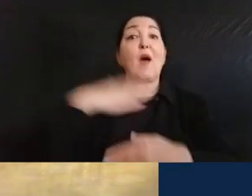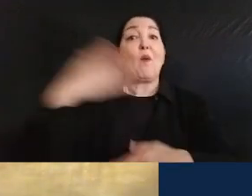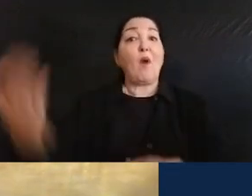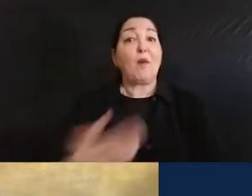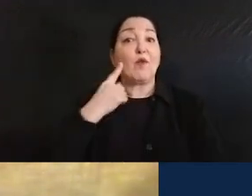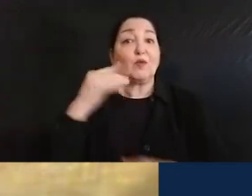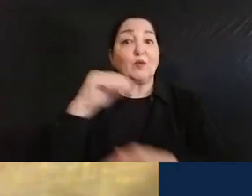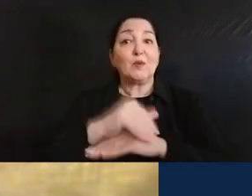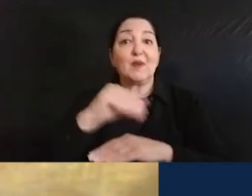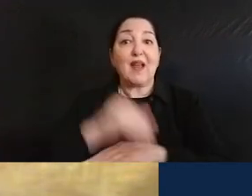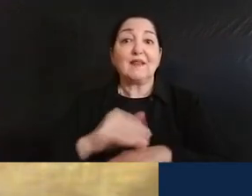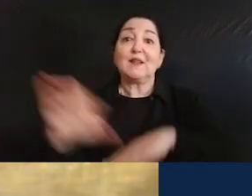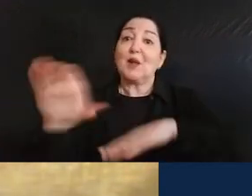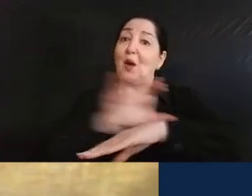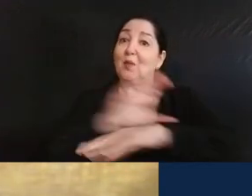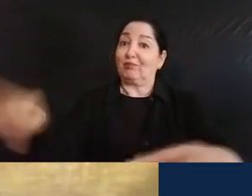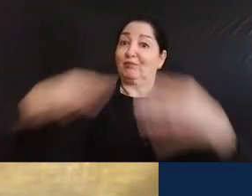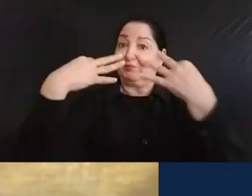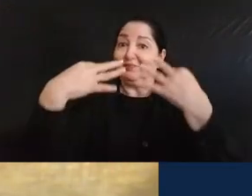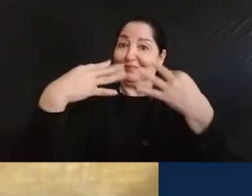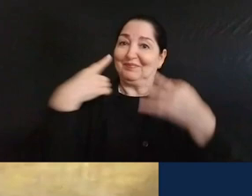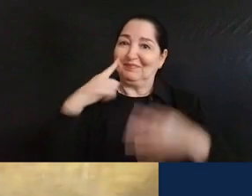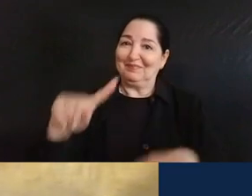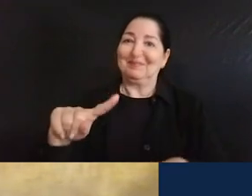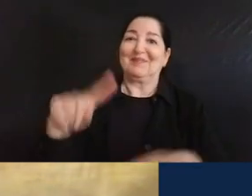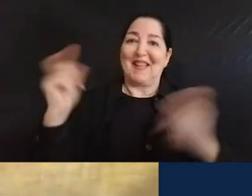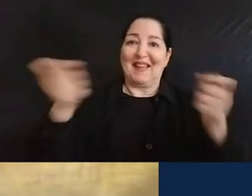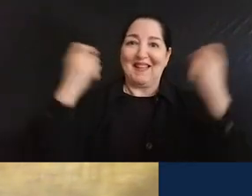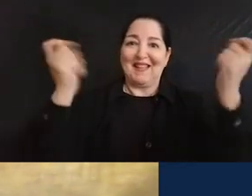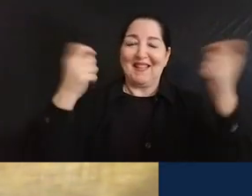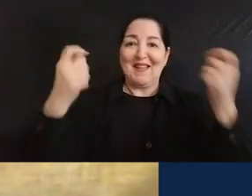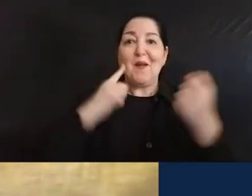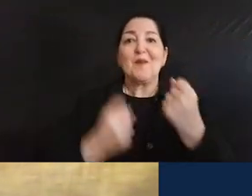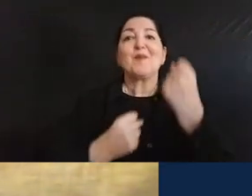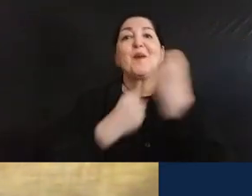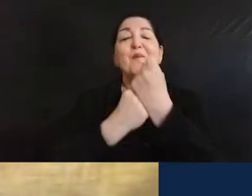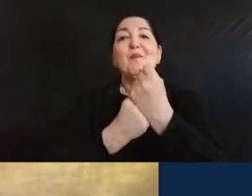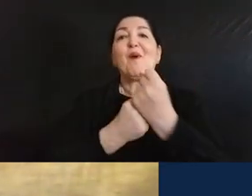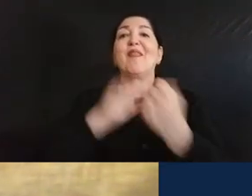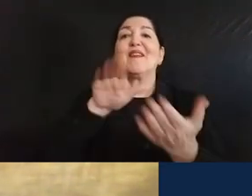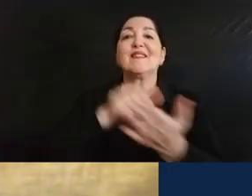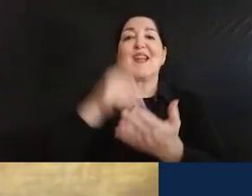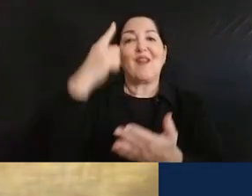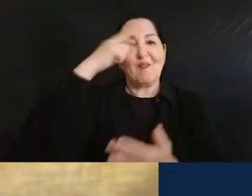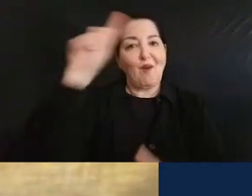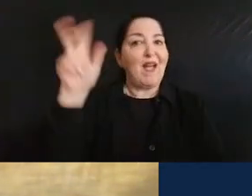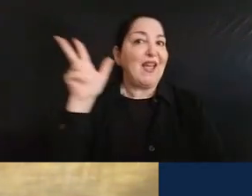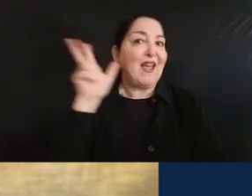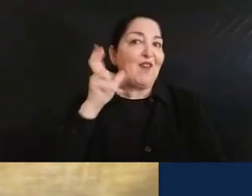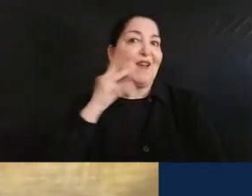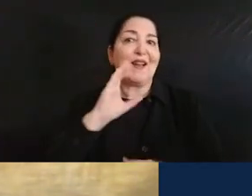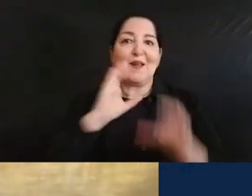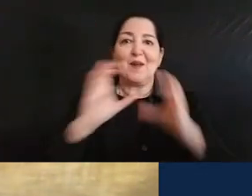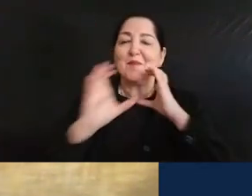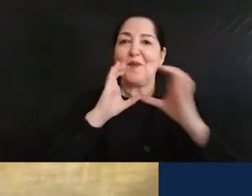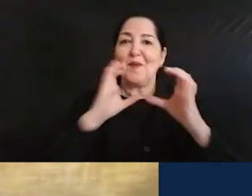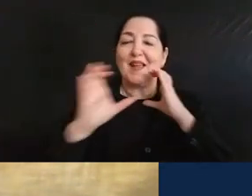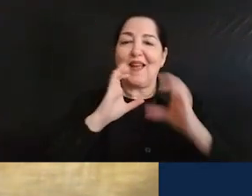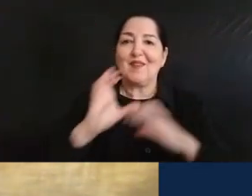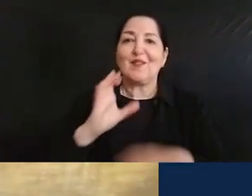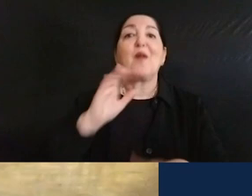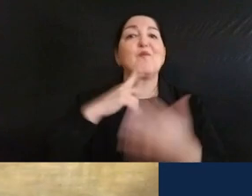virtual gala, supporting the programs and services of the Center for Hearing and Communication, or